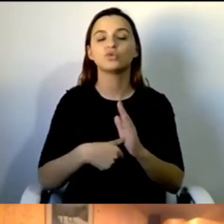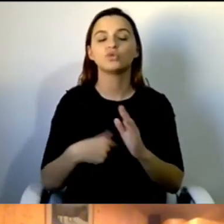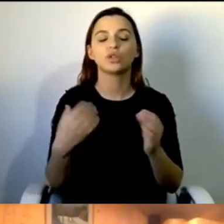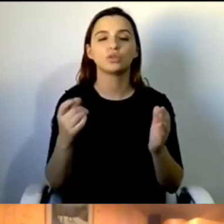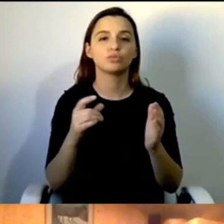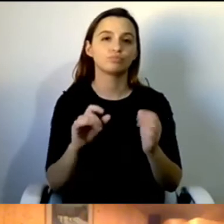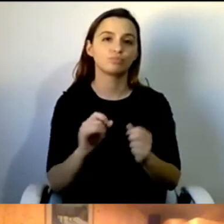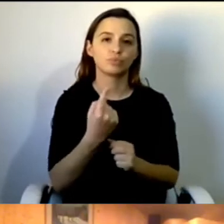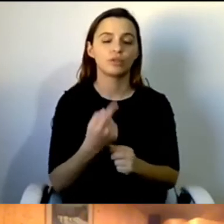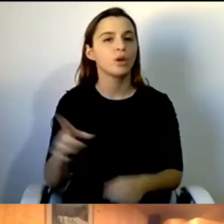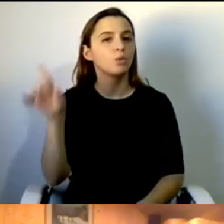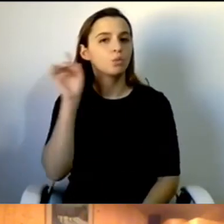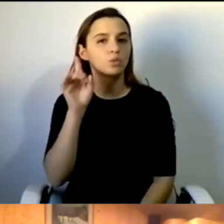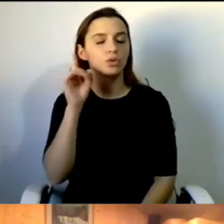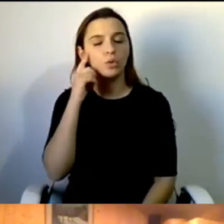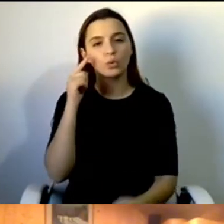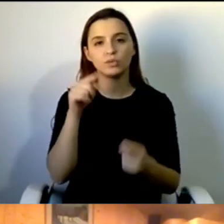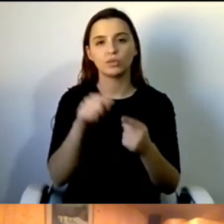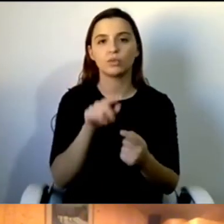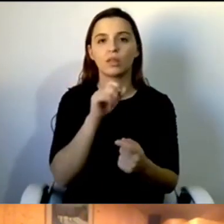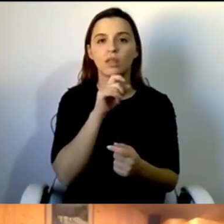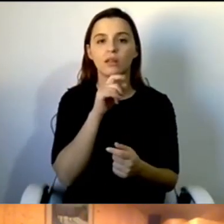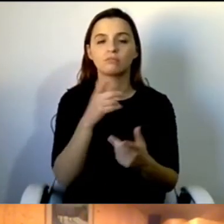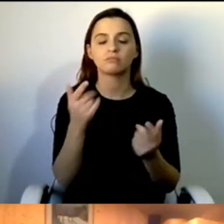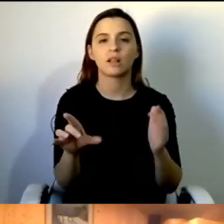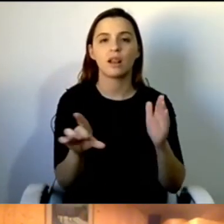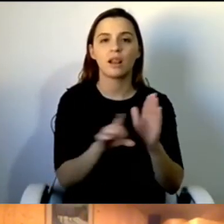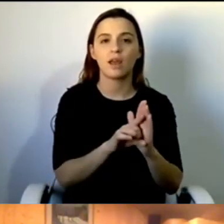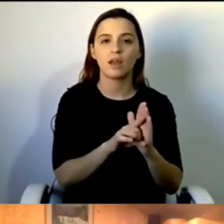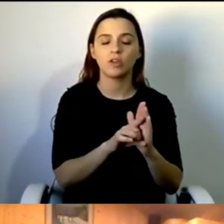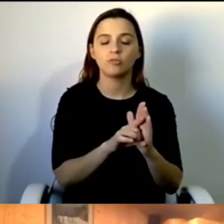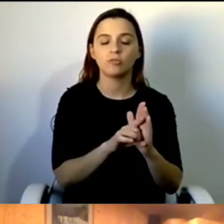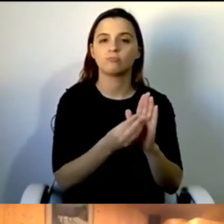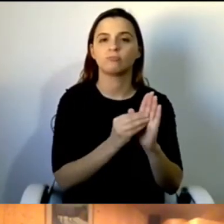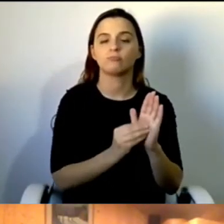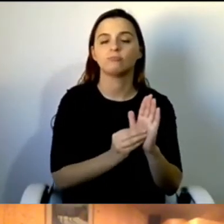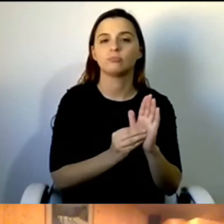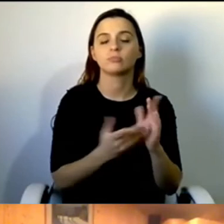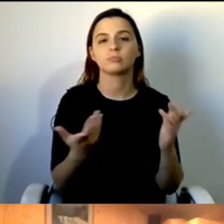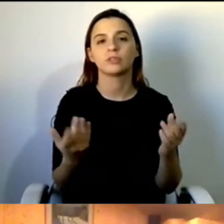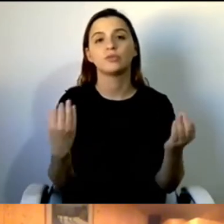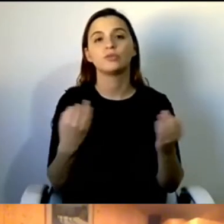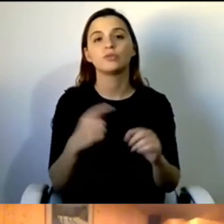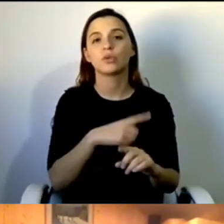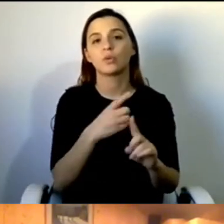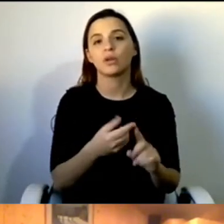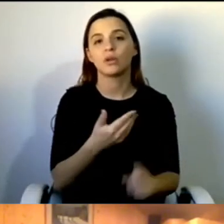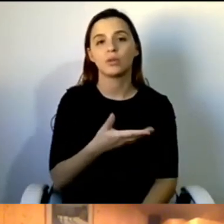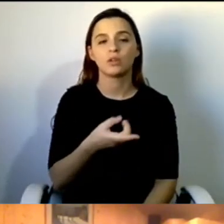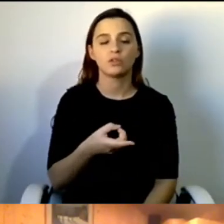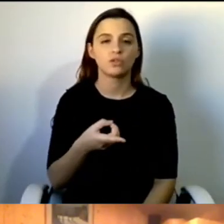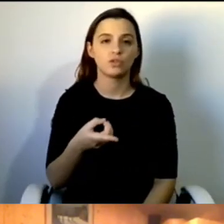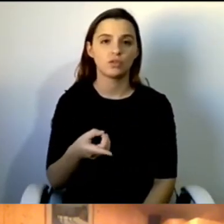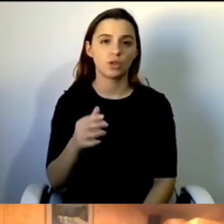legislation that came about in 1994. He also at the same time mobilized people to